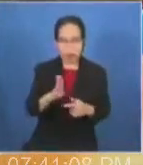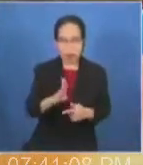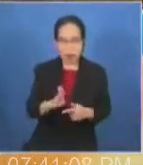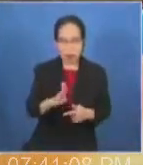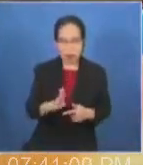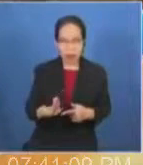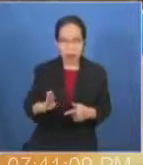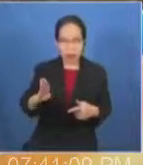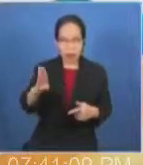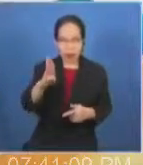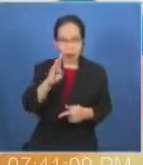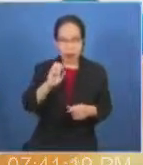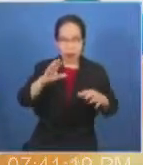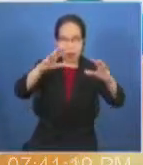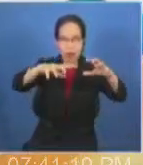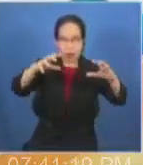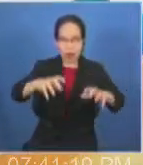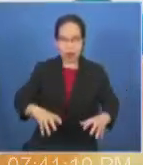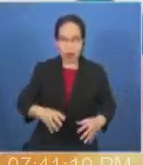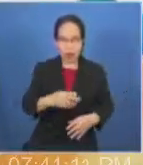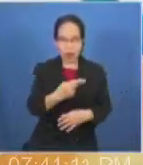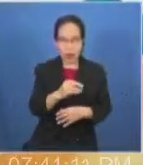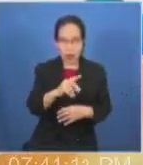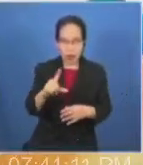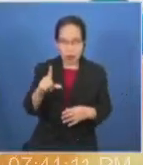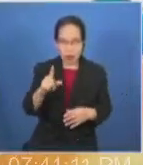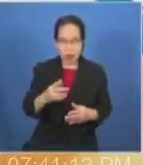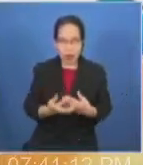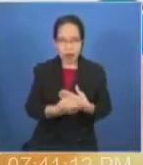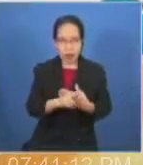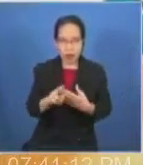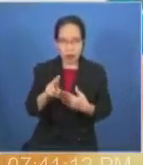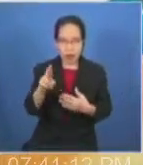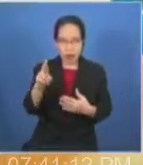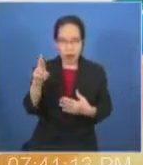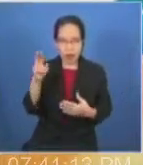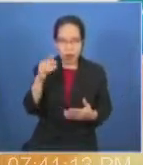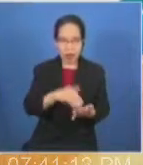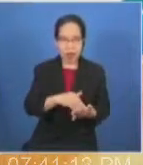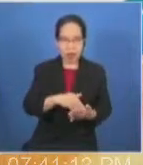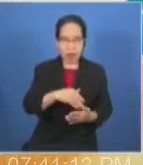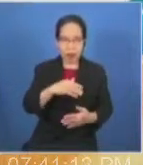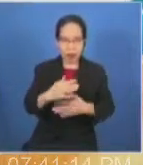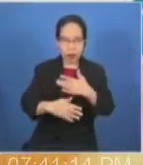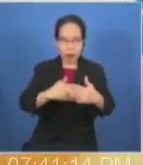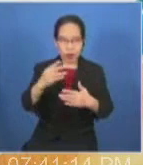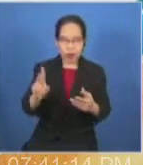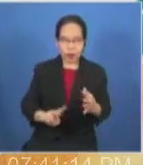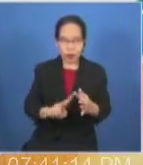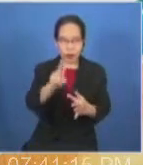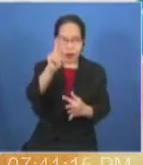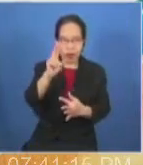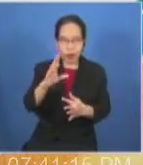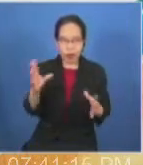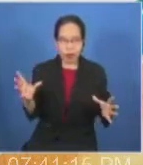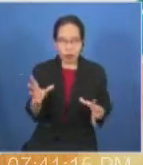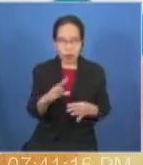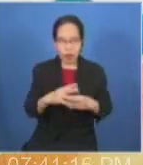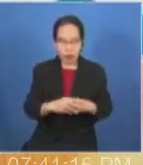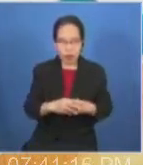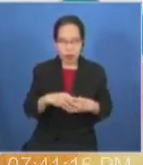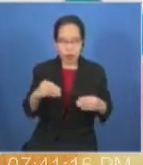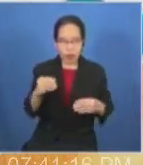earth in the form of rain, snow, or hail. After this, the process will happen again: